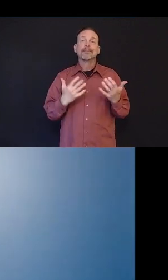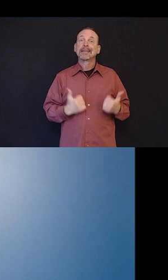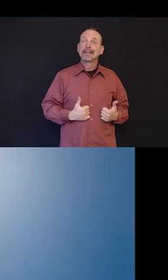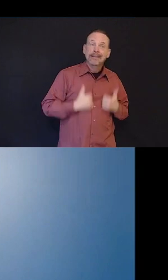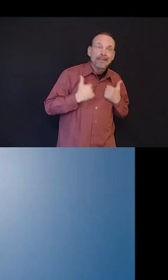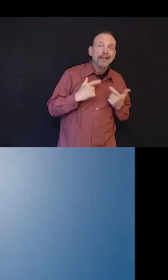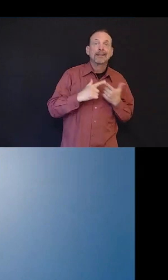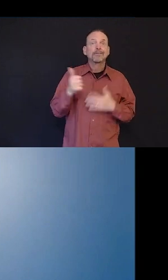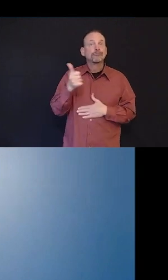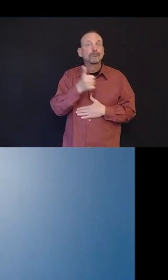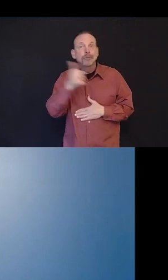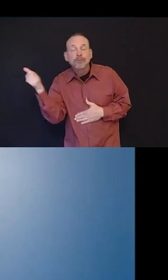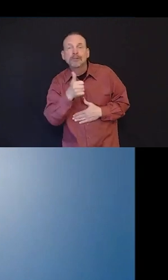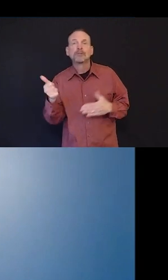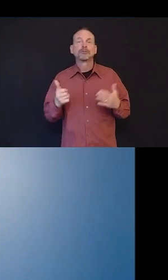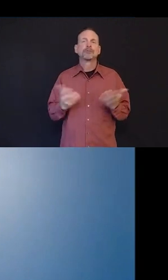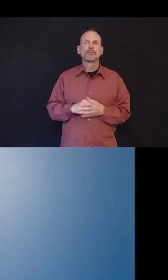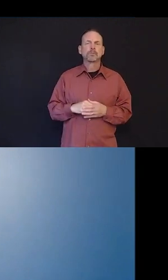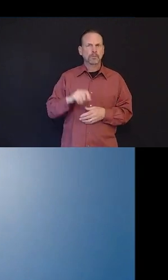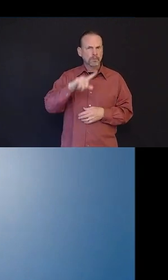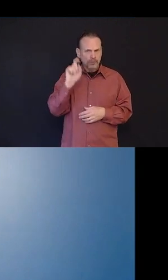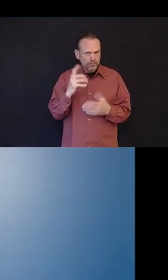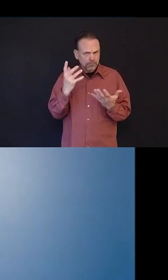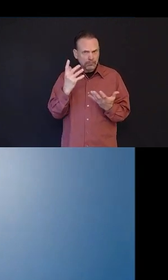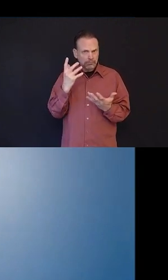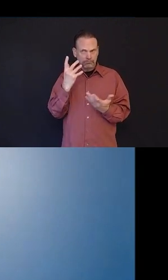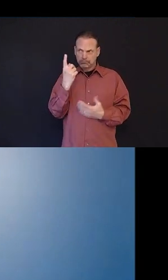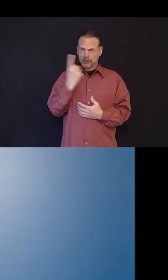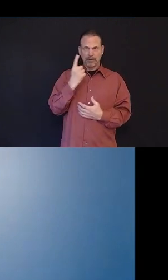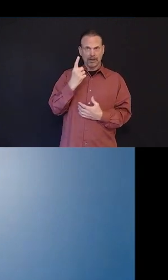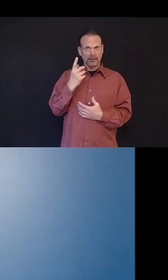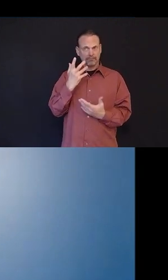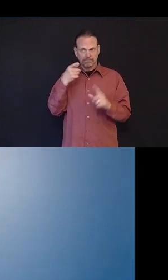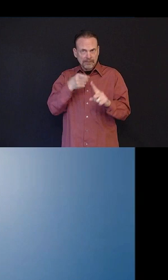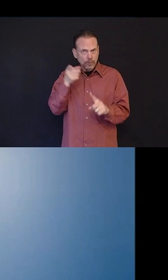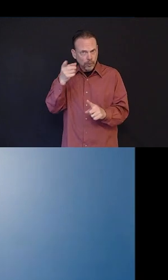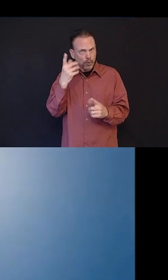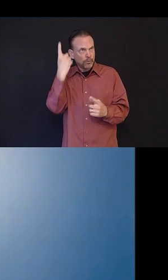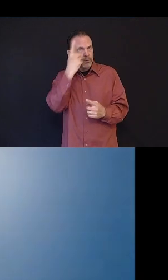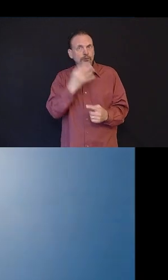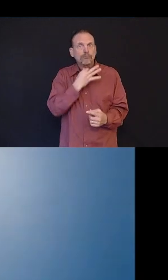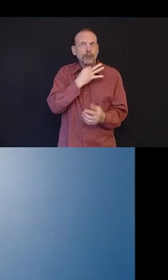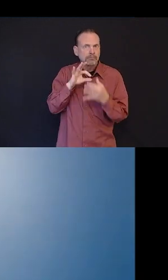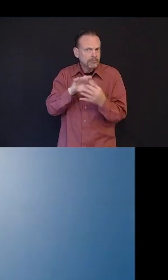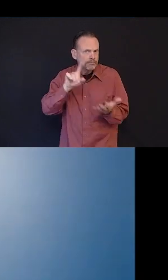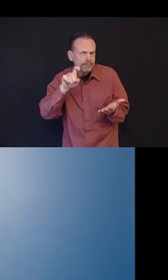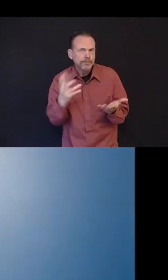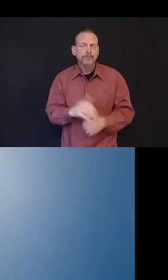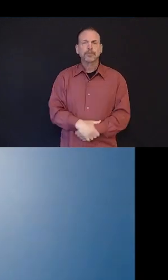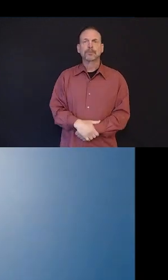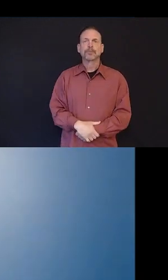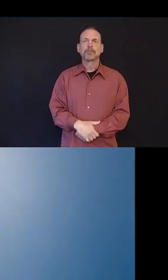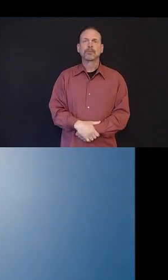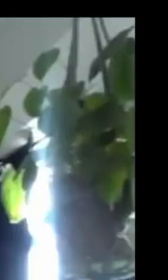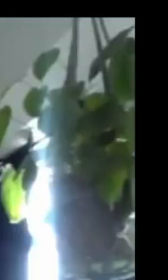living expenses, transportation expenses. Is there something more specific that you are concerned about being an